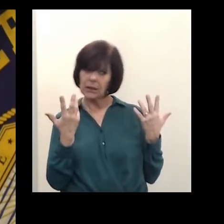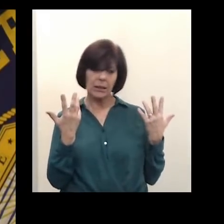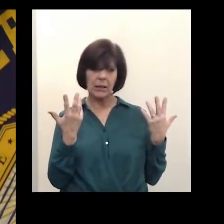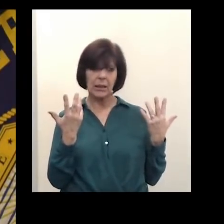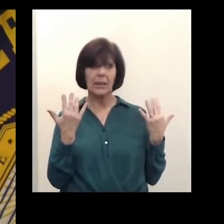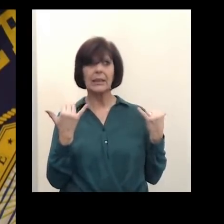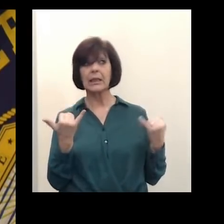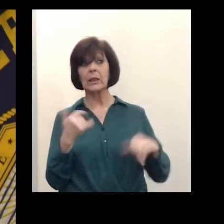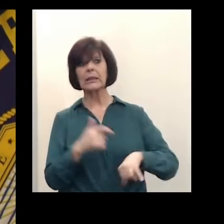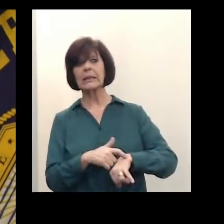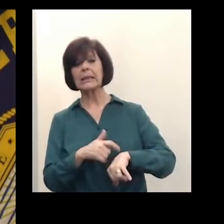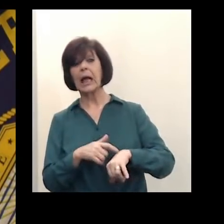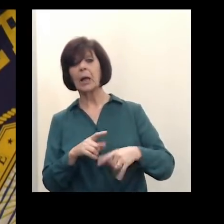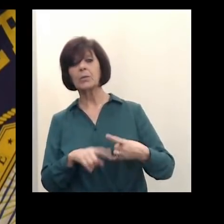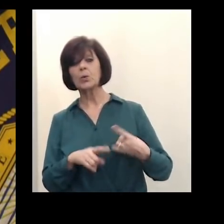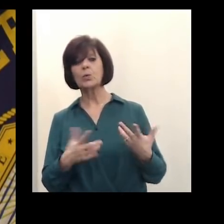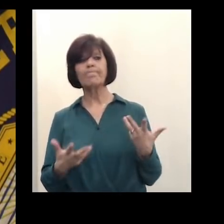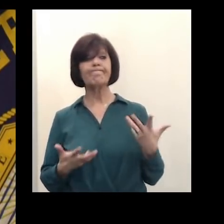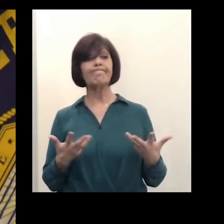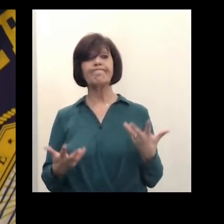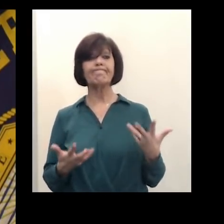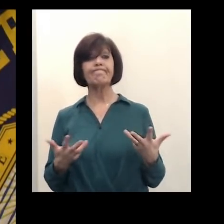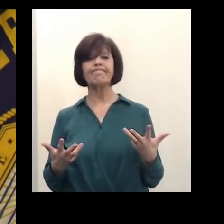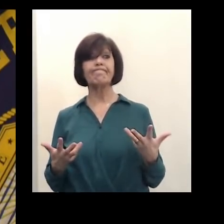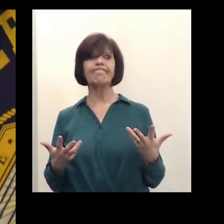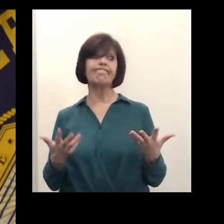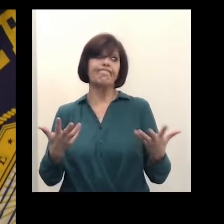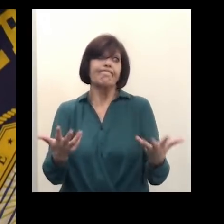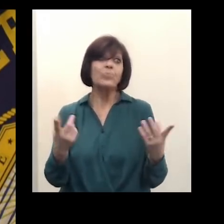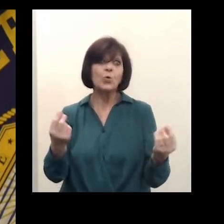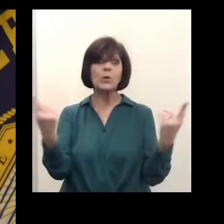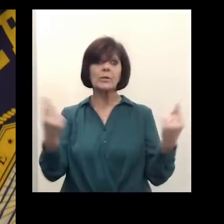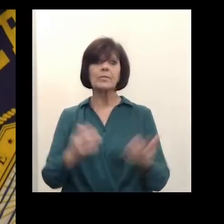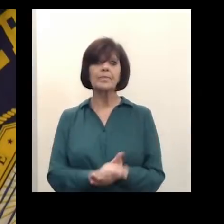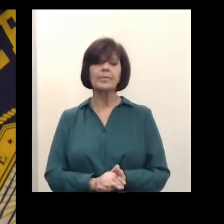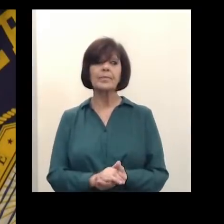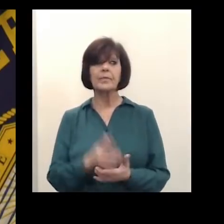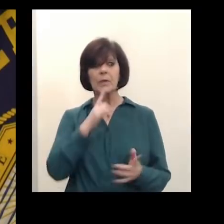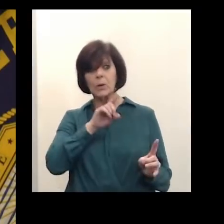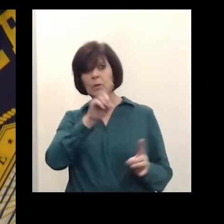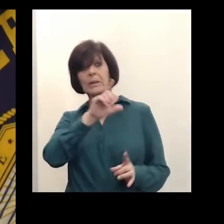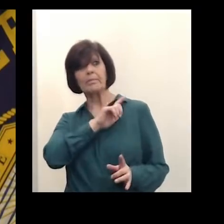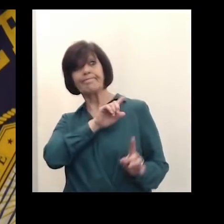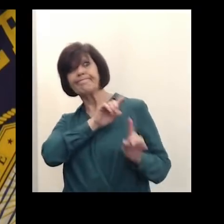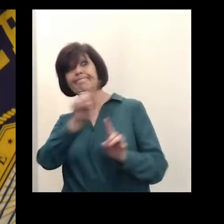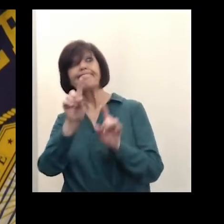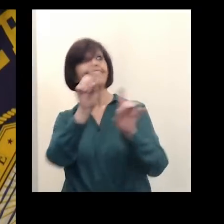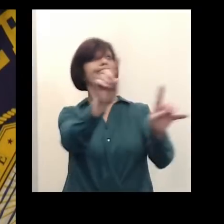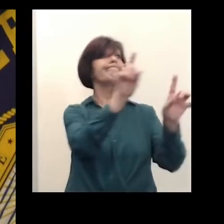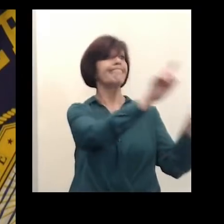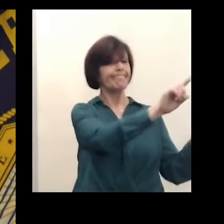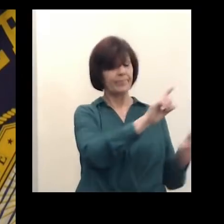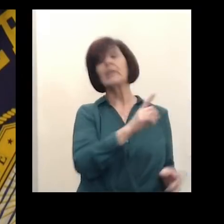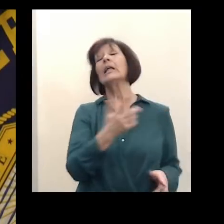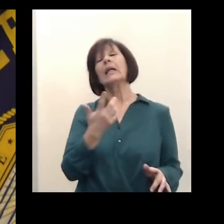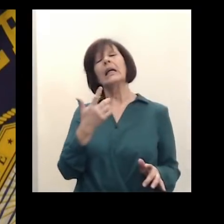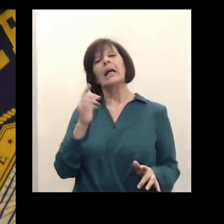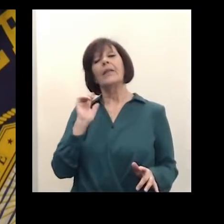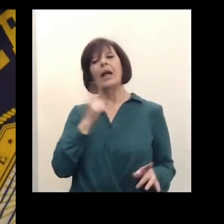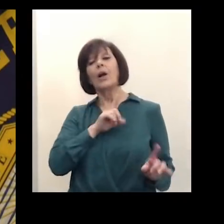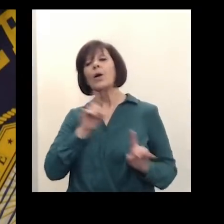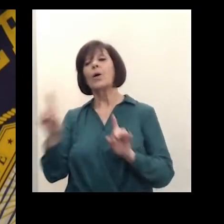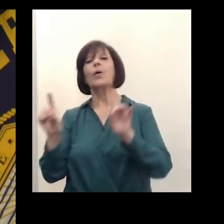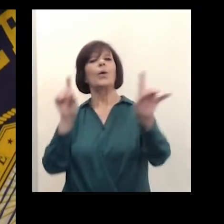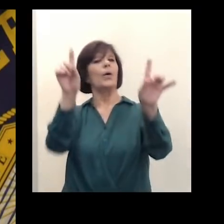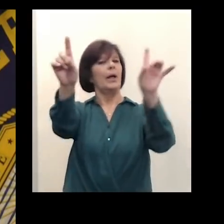maybe step up the efforts of sanitarians? Well, our sanitarians are going out across all of Erie County, including communities